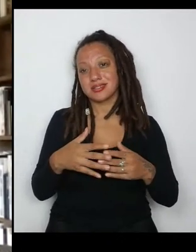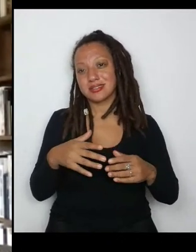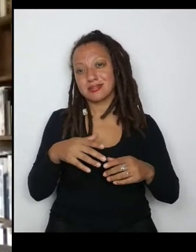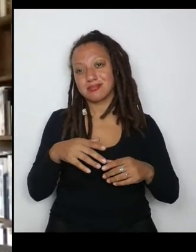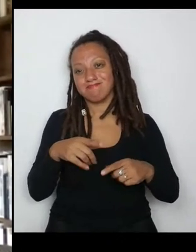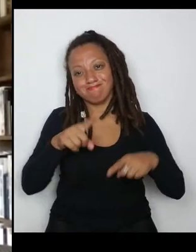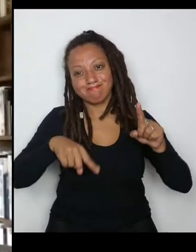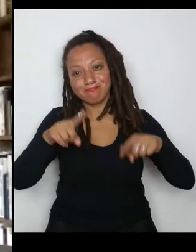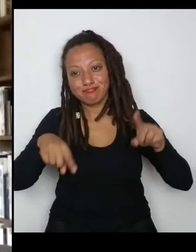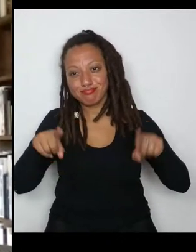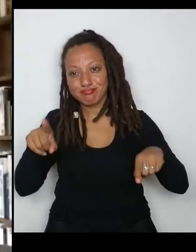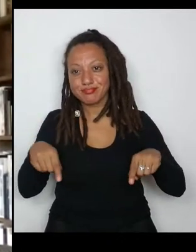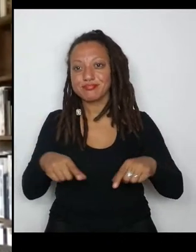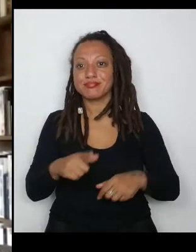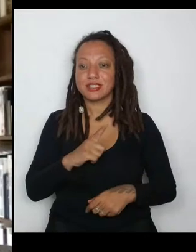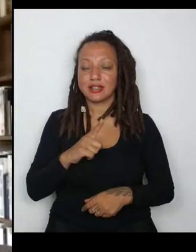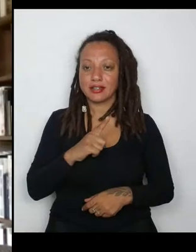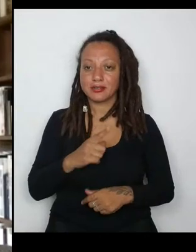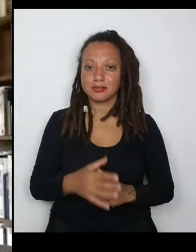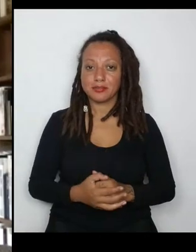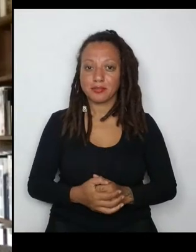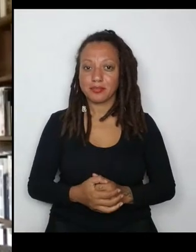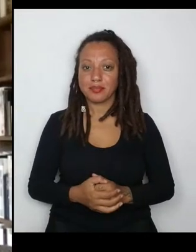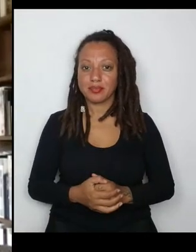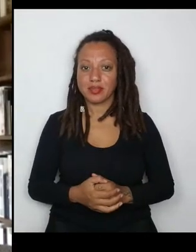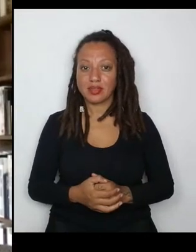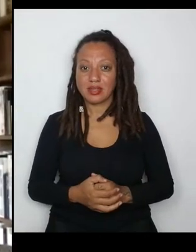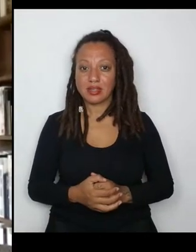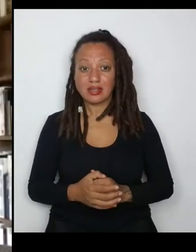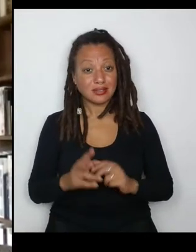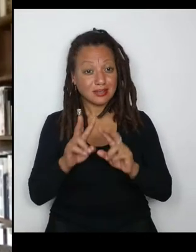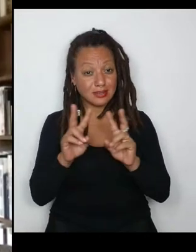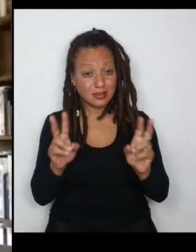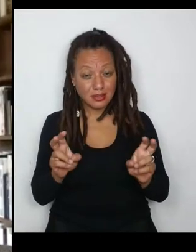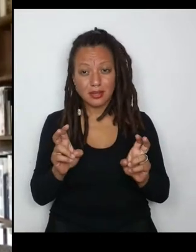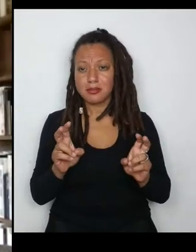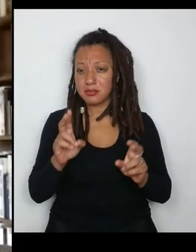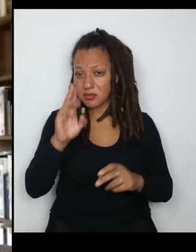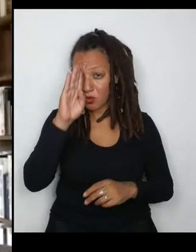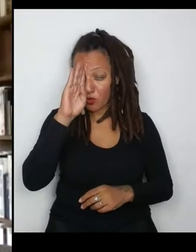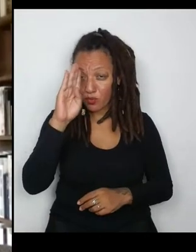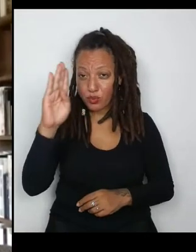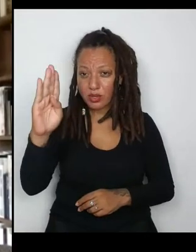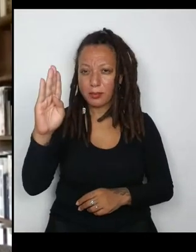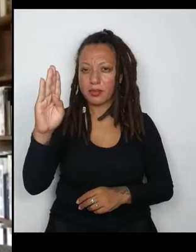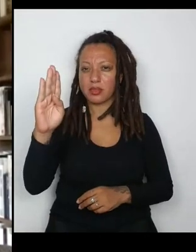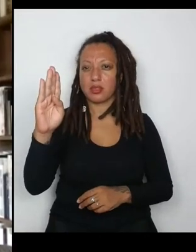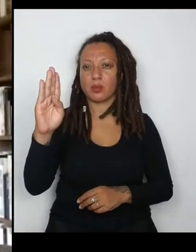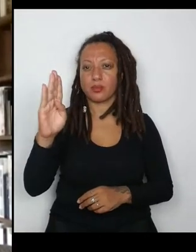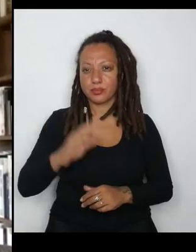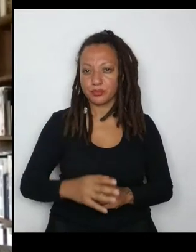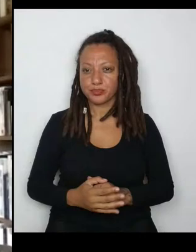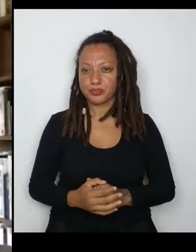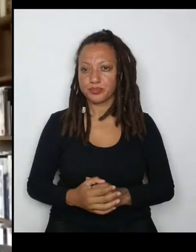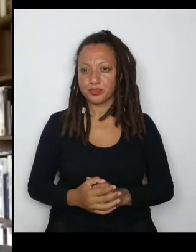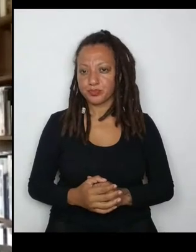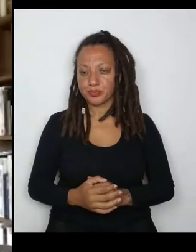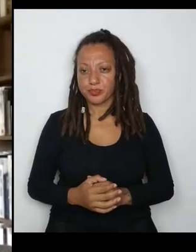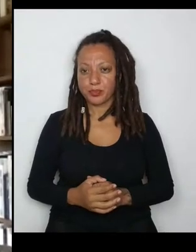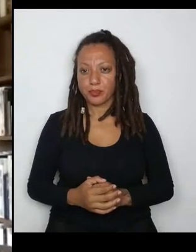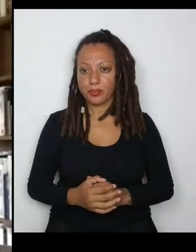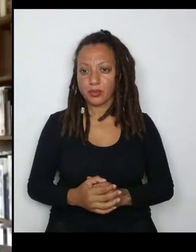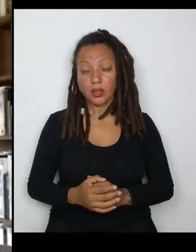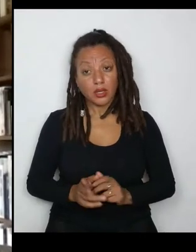um sort of crucial aspect of looking at gokan these days is to think about these artists